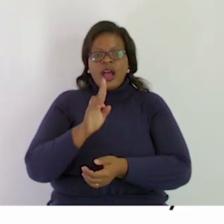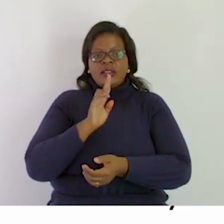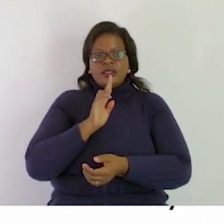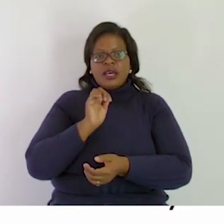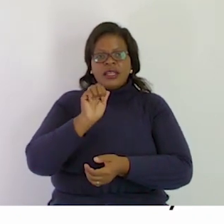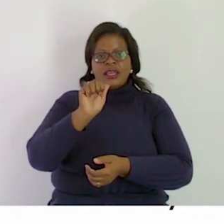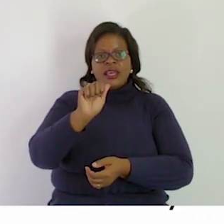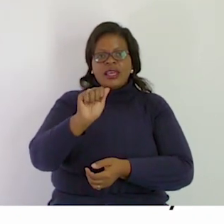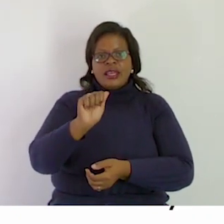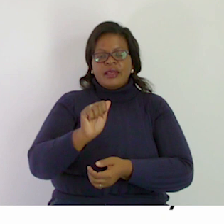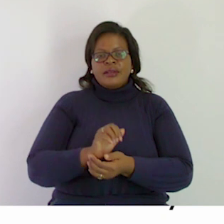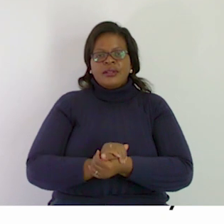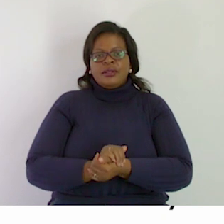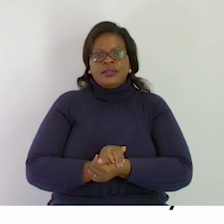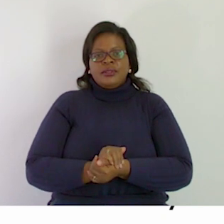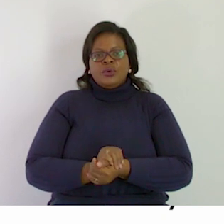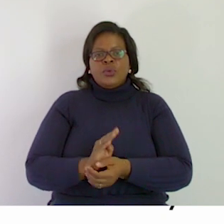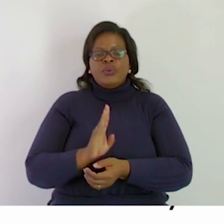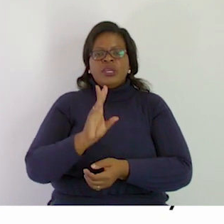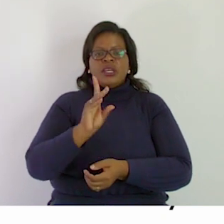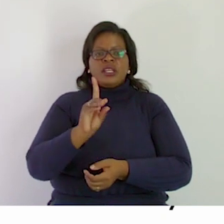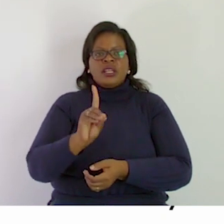will be D.